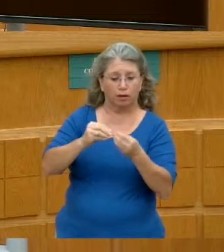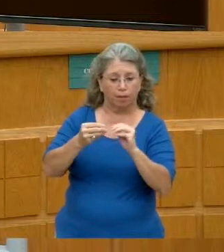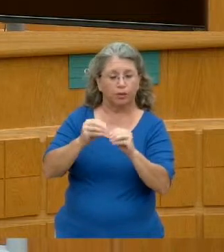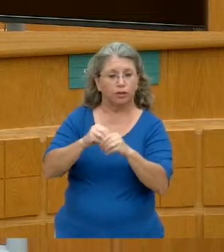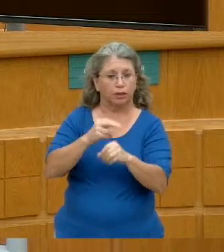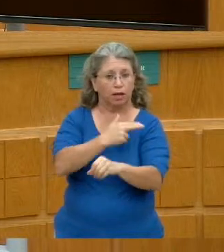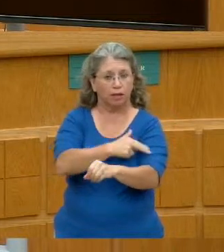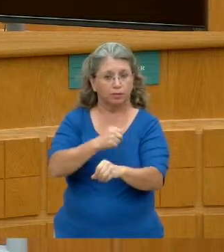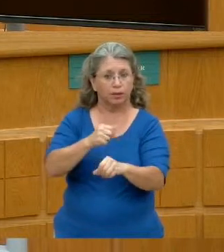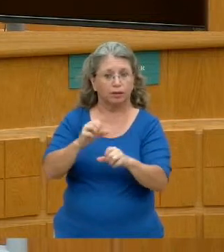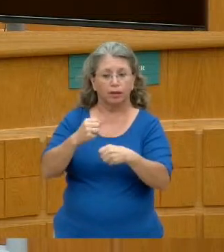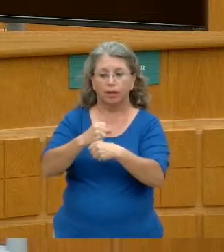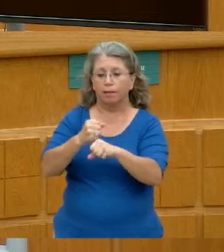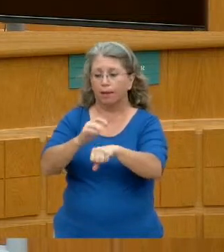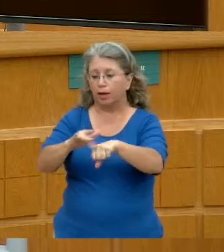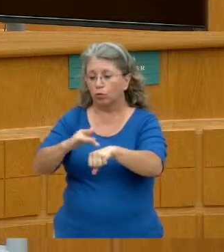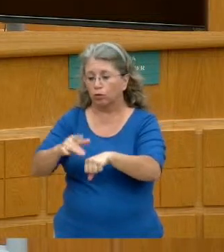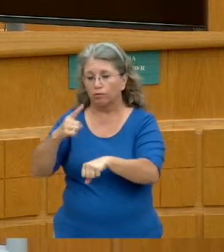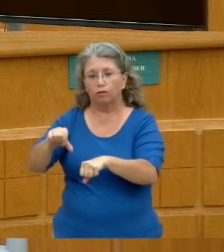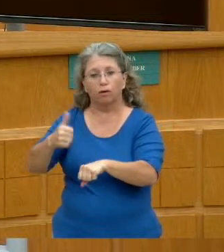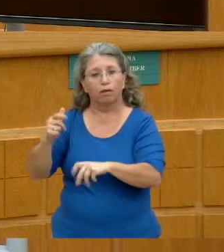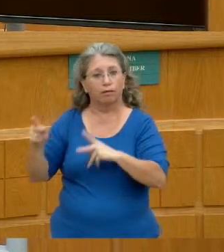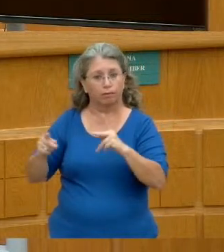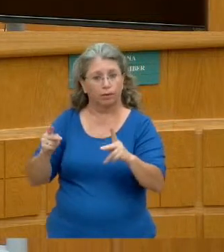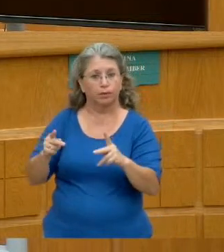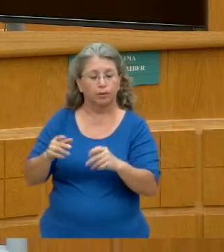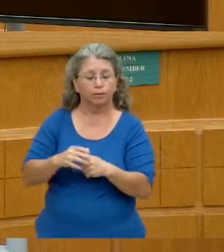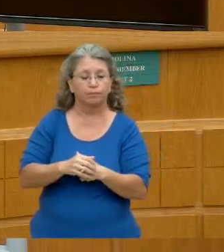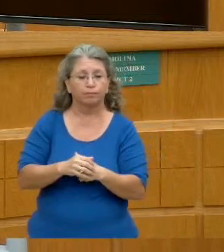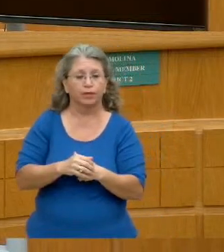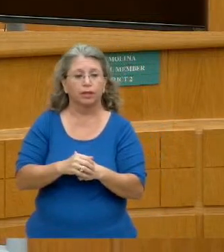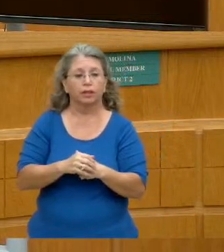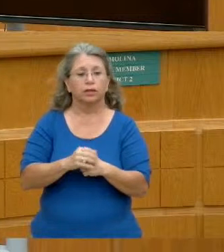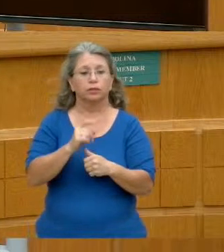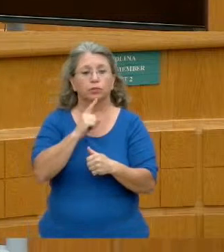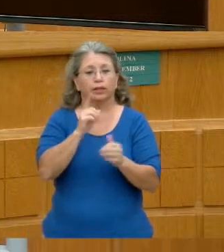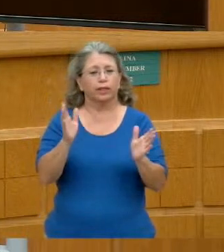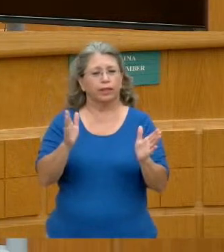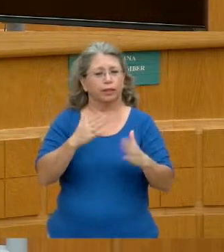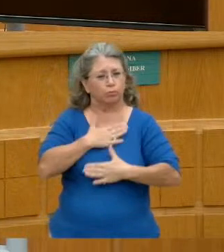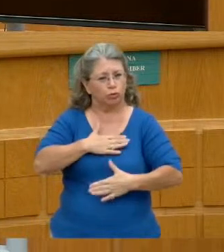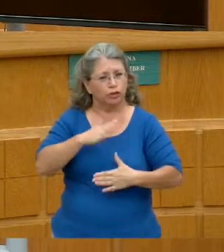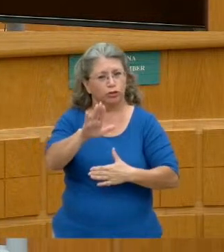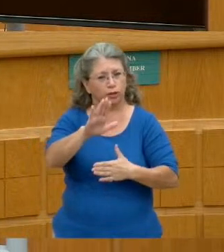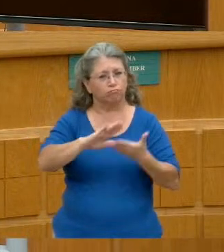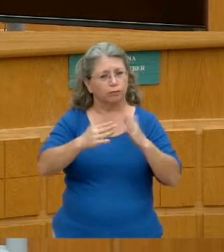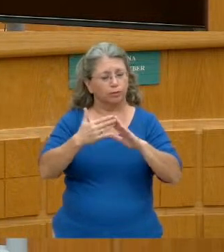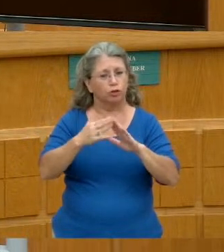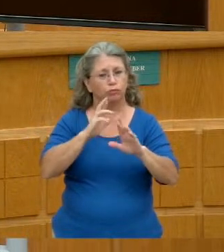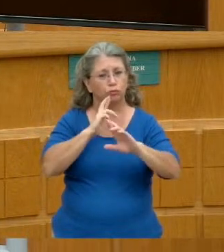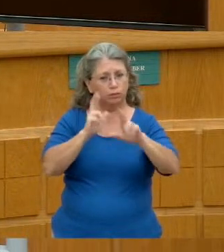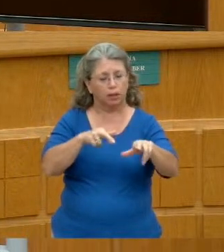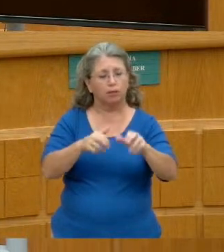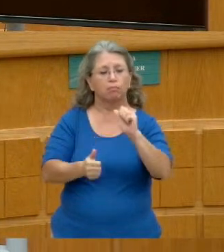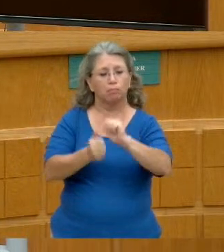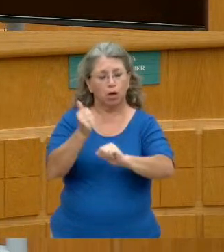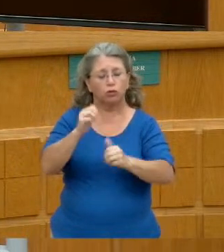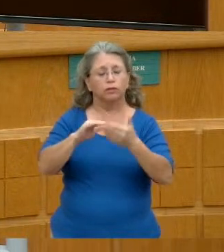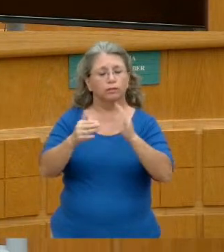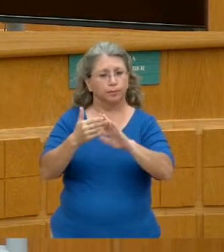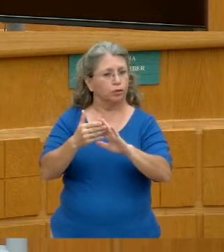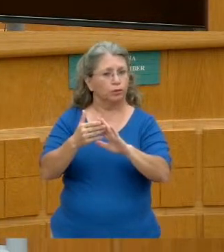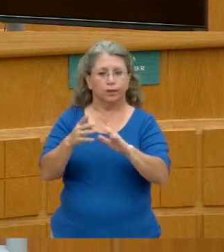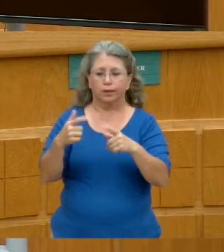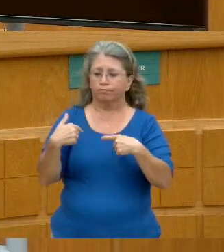so that we don't run into a shortage crisis. So we appreciate the community's response. The majority of the community has been